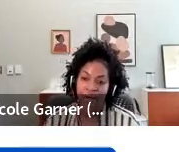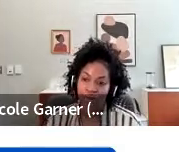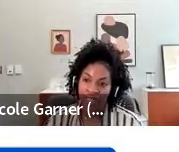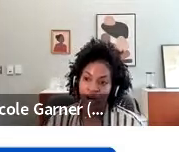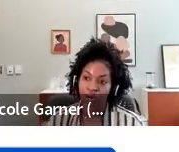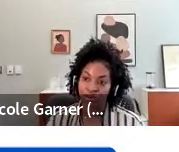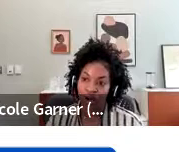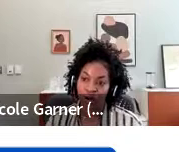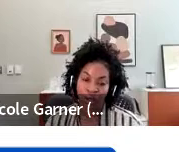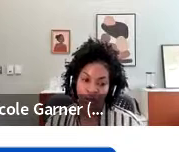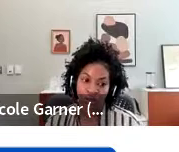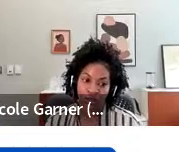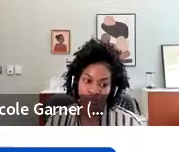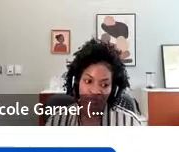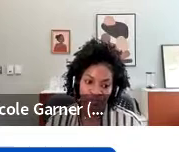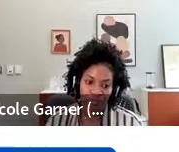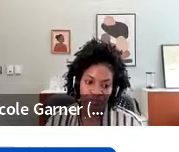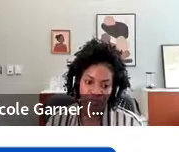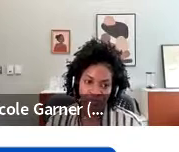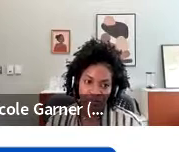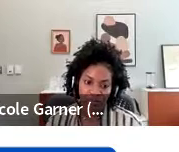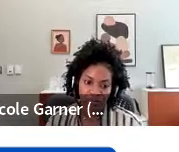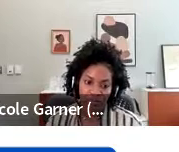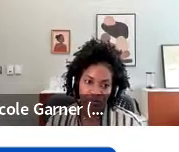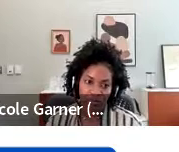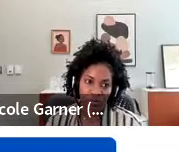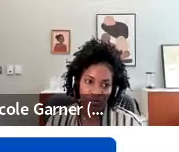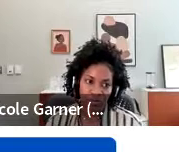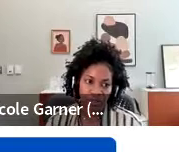summary and really our overall goals.